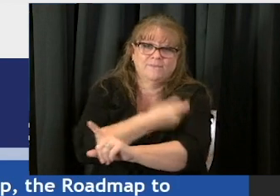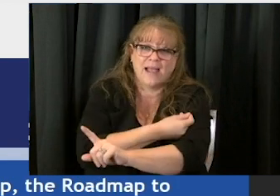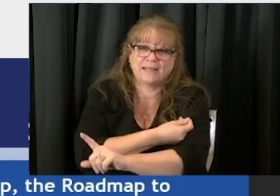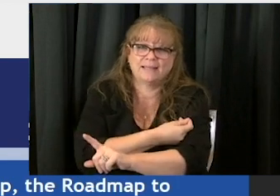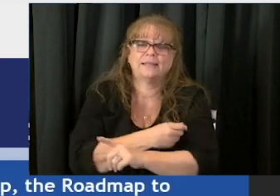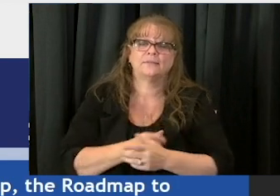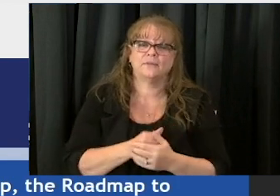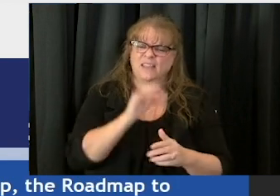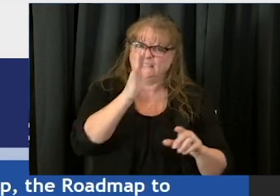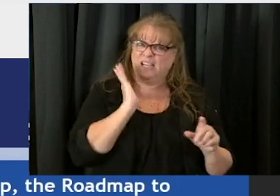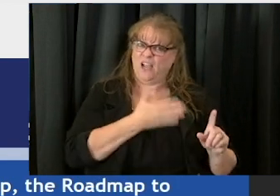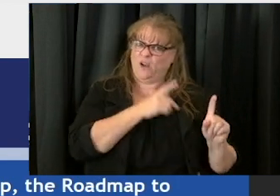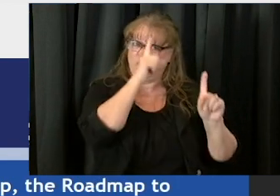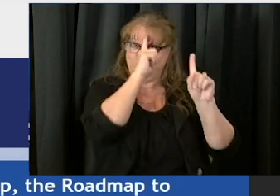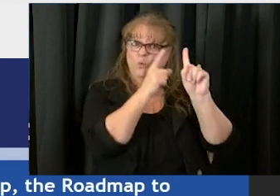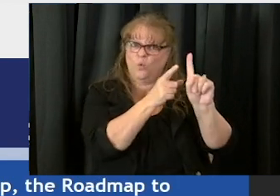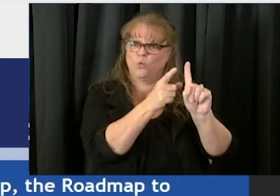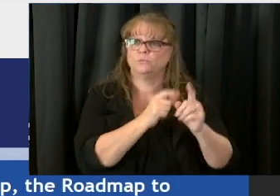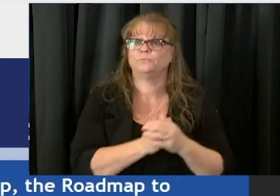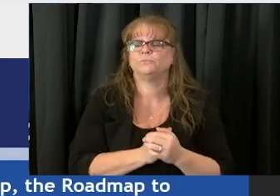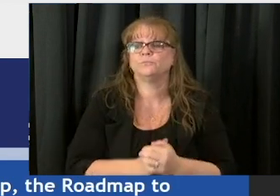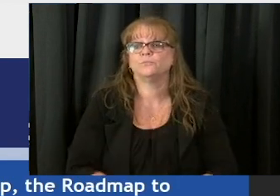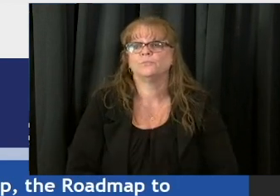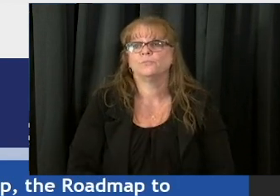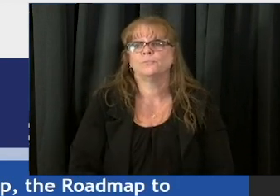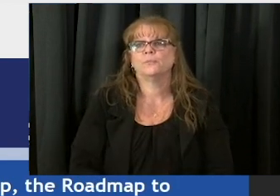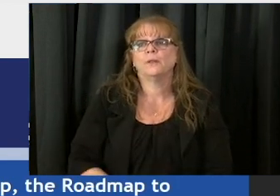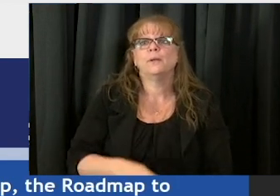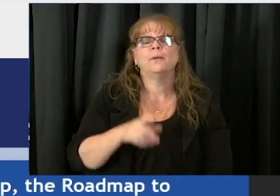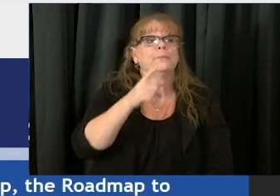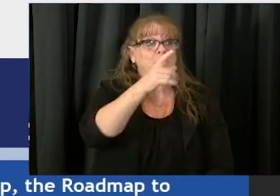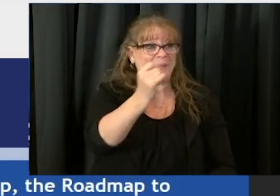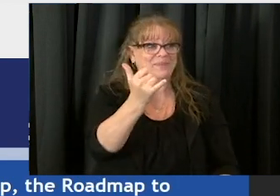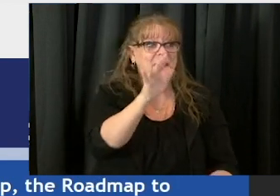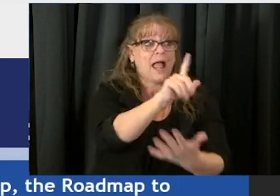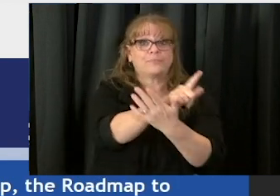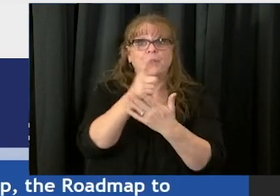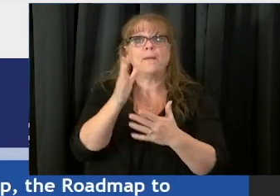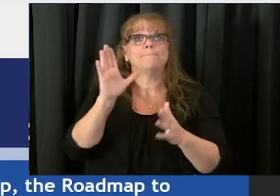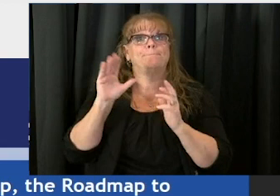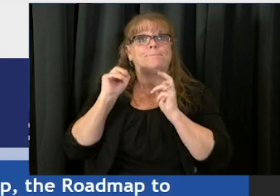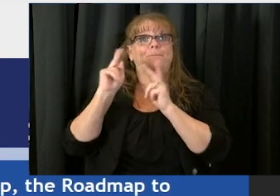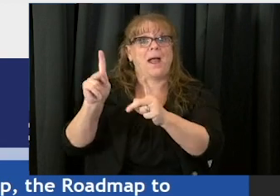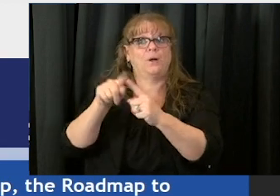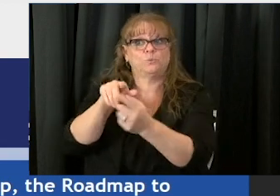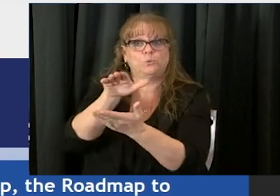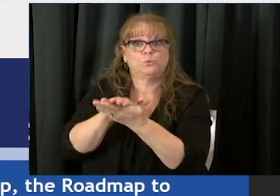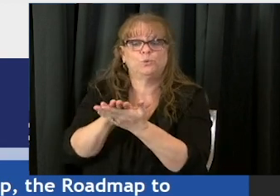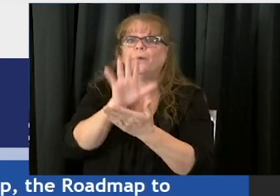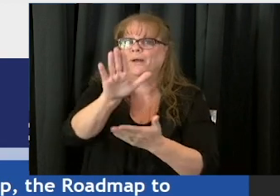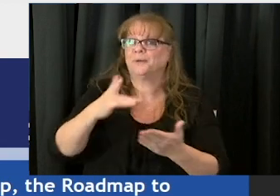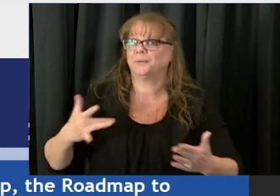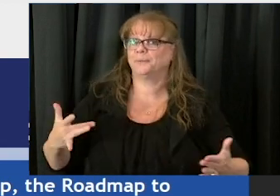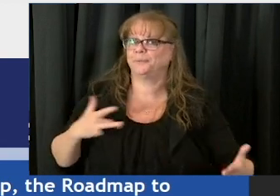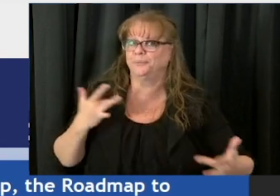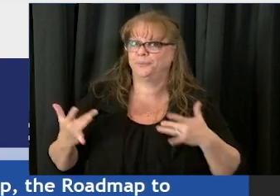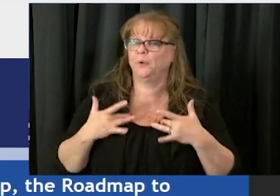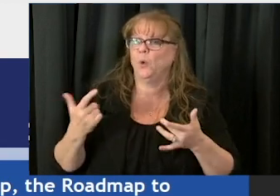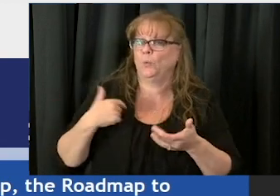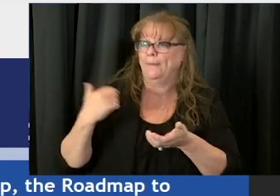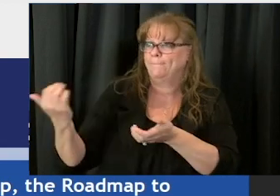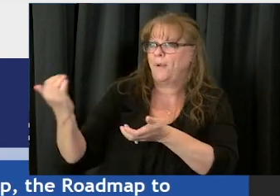partnerships on this front. As we indicated, we've talked about in our back to school task force. One of the very first things we said is we don't